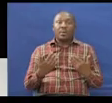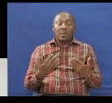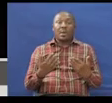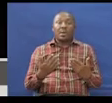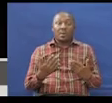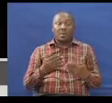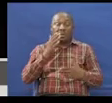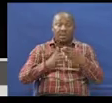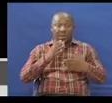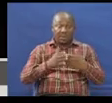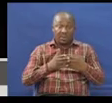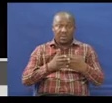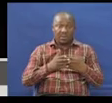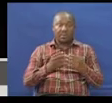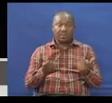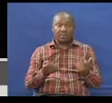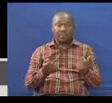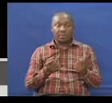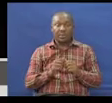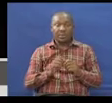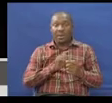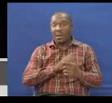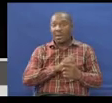Now, the last but not least,